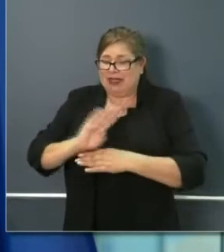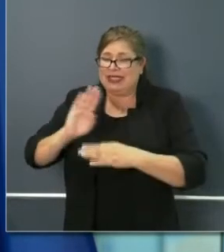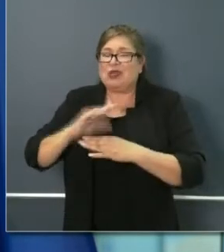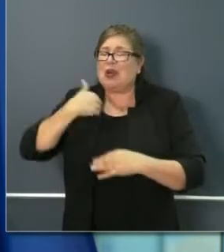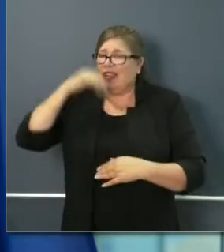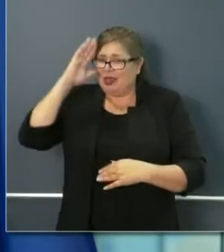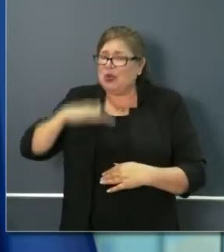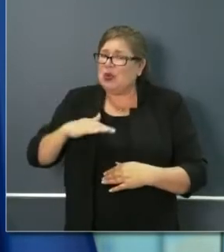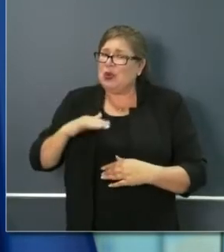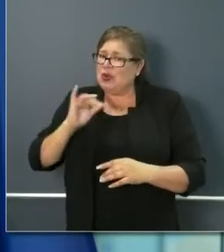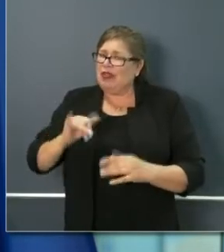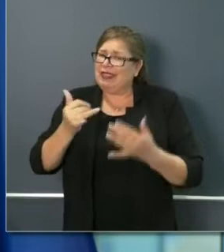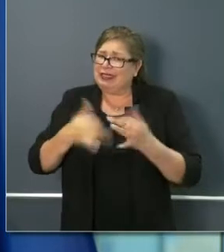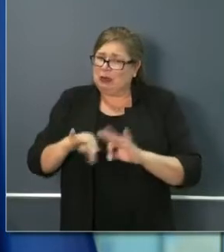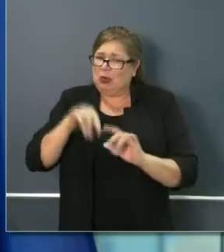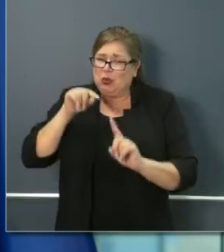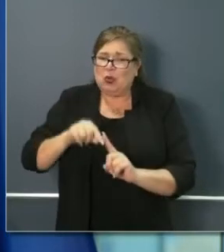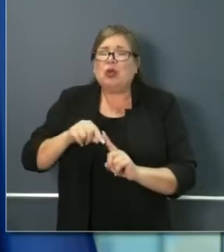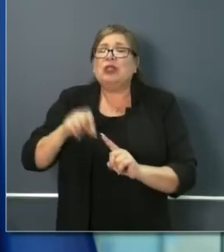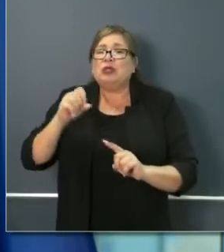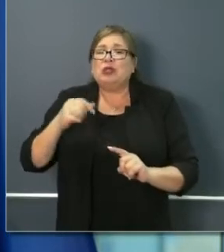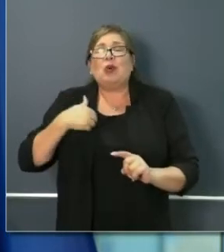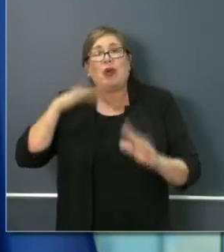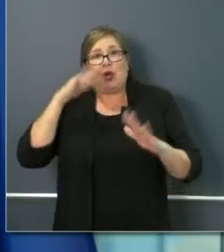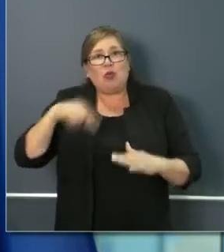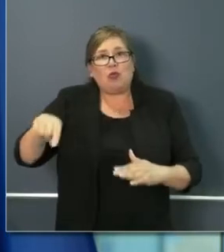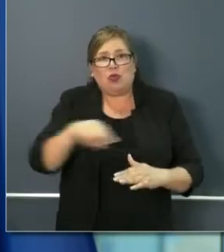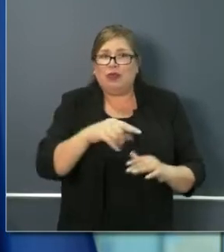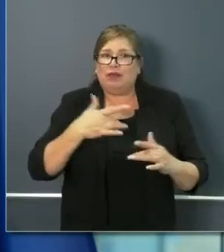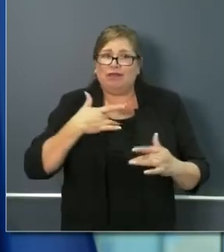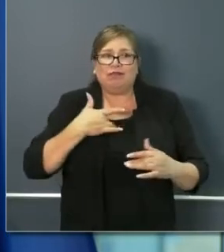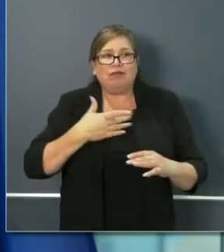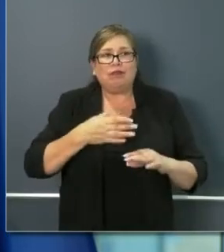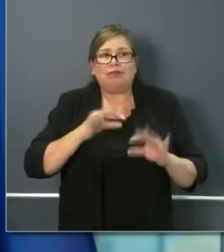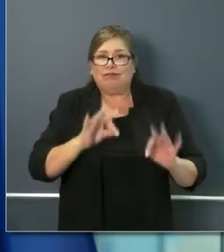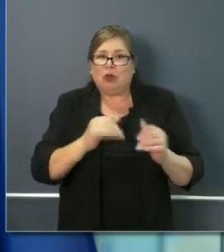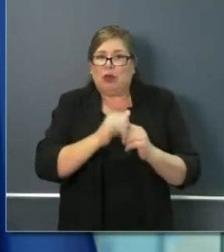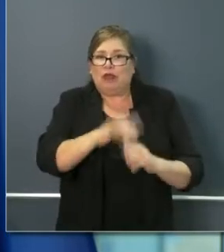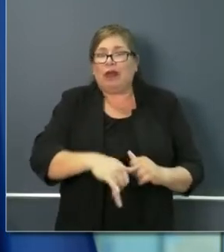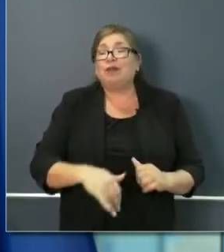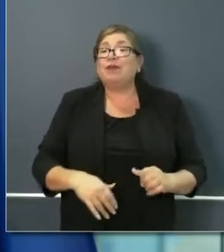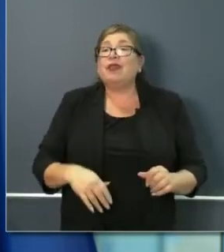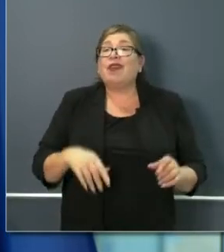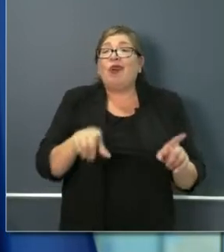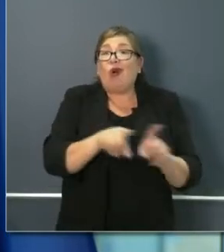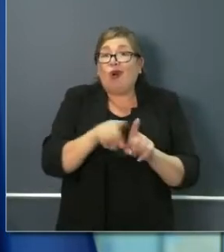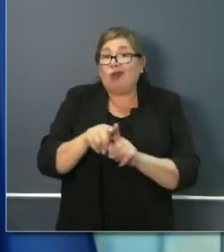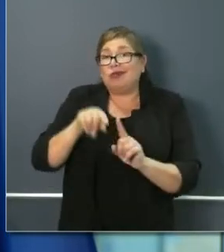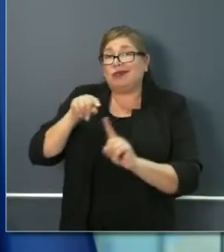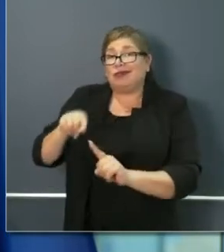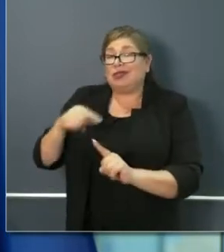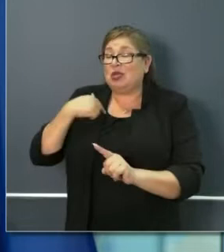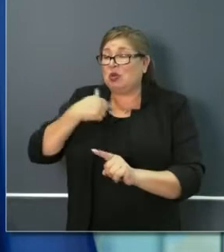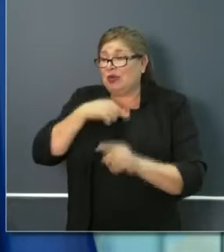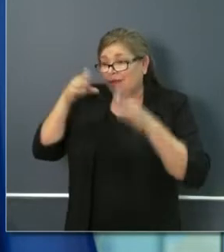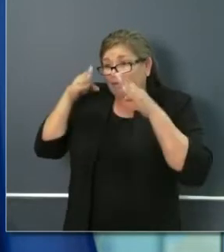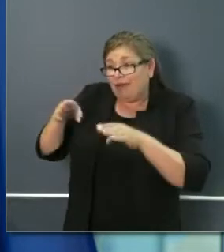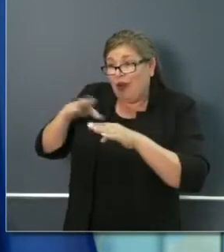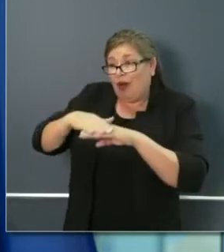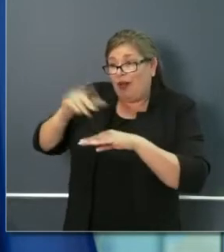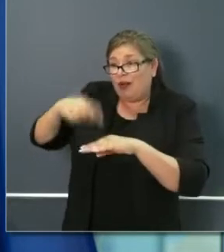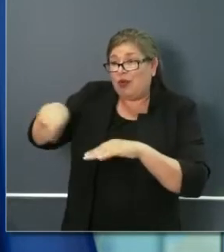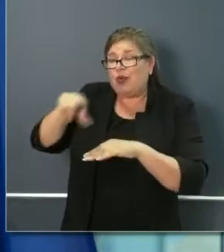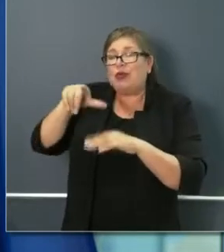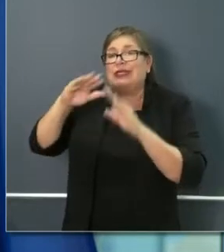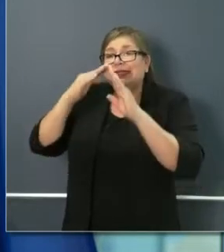do more on commercial evictions. We now have 8 counties, a number of local cities that have done moratorium. We are continuing to